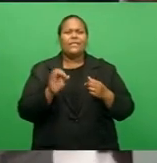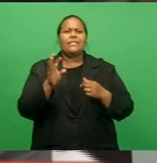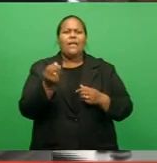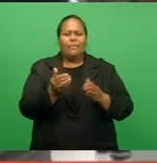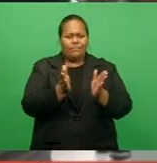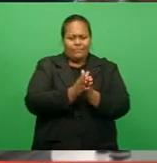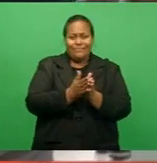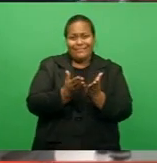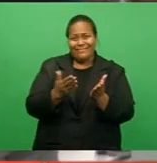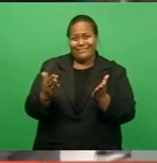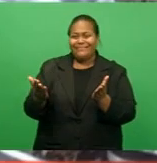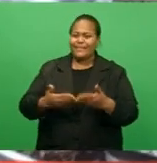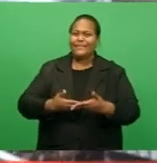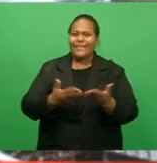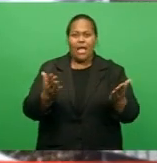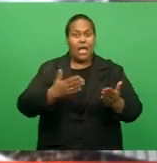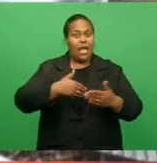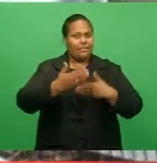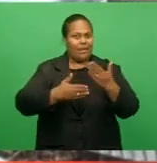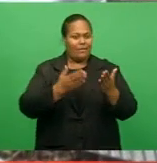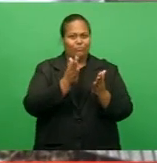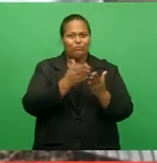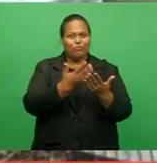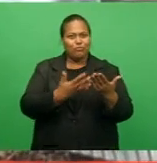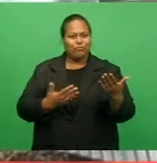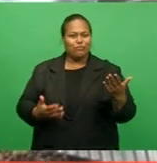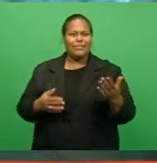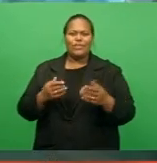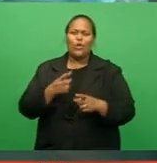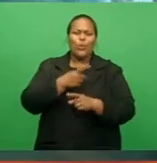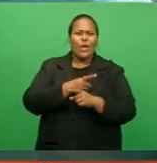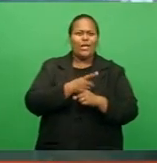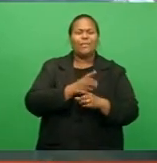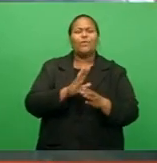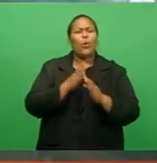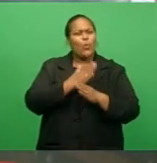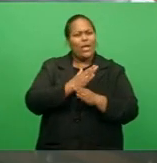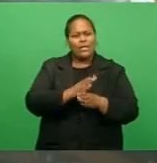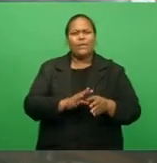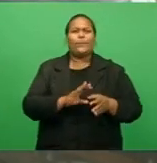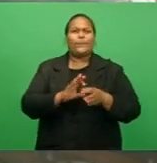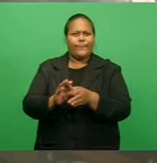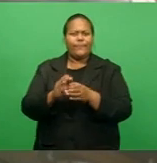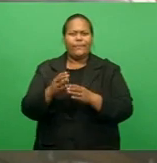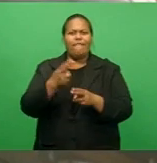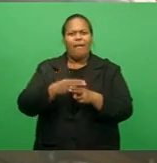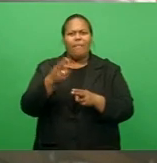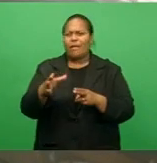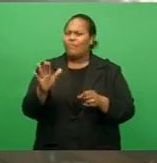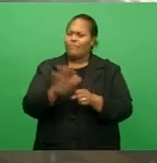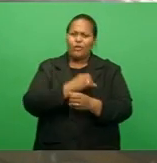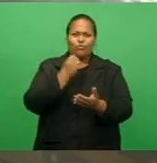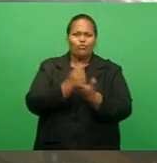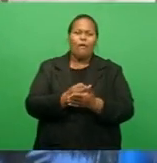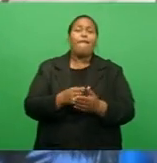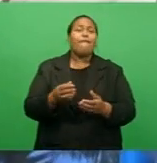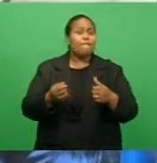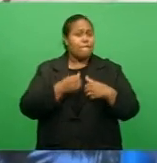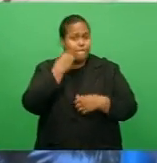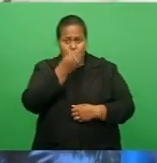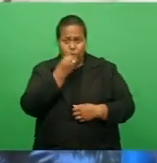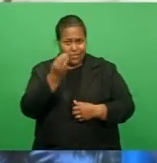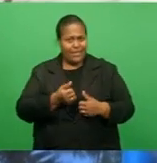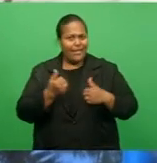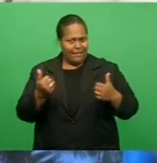explain a bit of... The Land Resources Division works closely with farmers to ensure food is safe and sufficient. So our division is